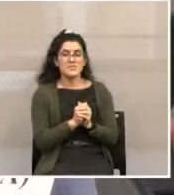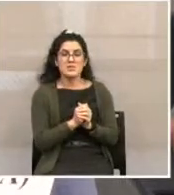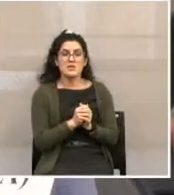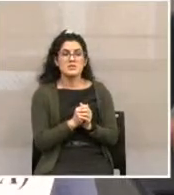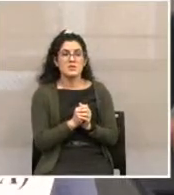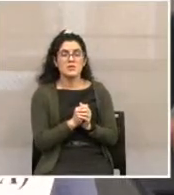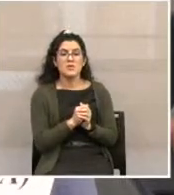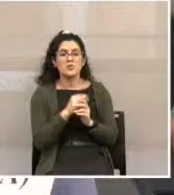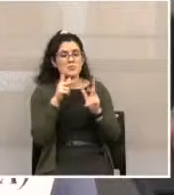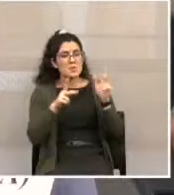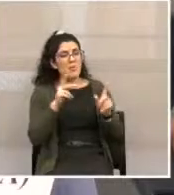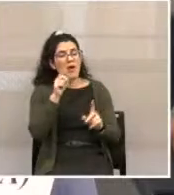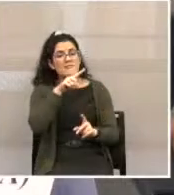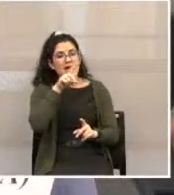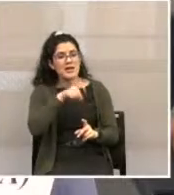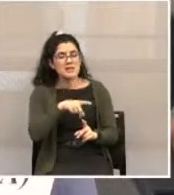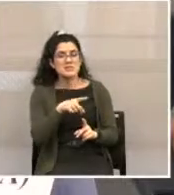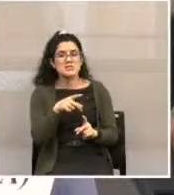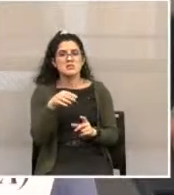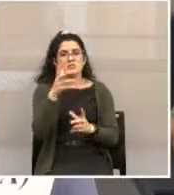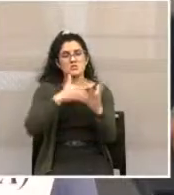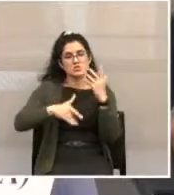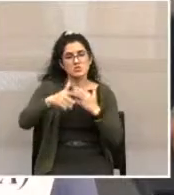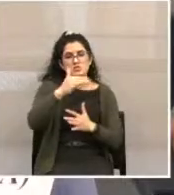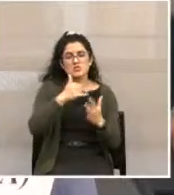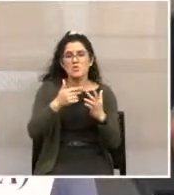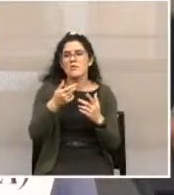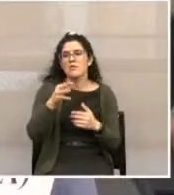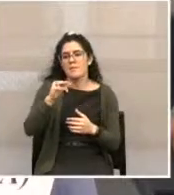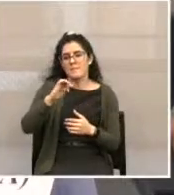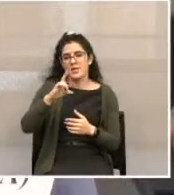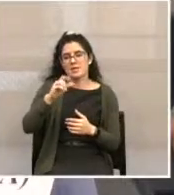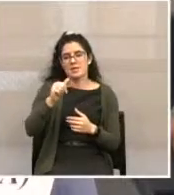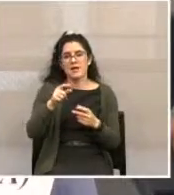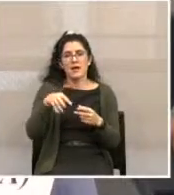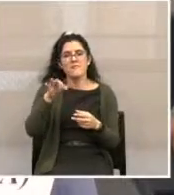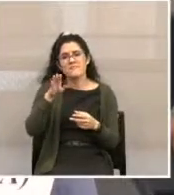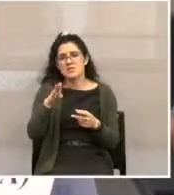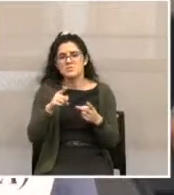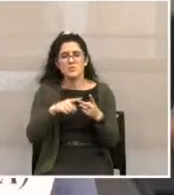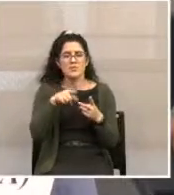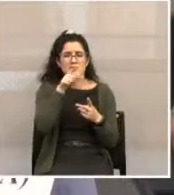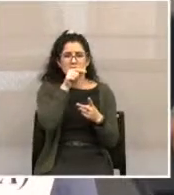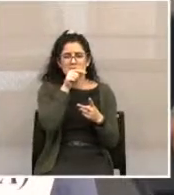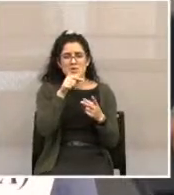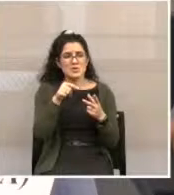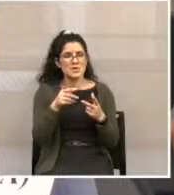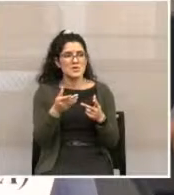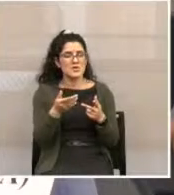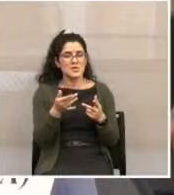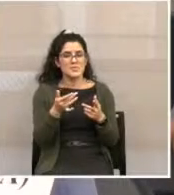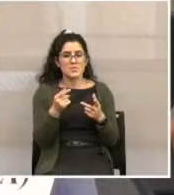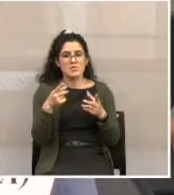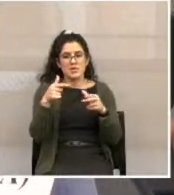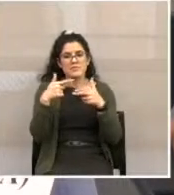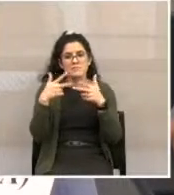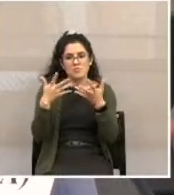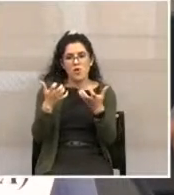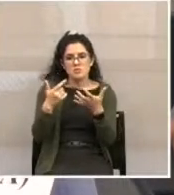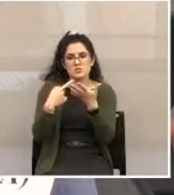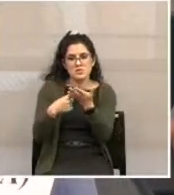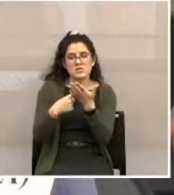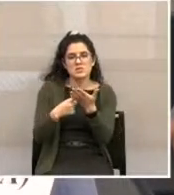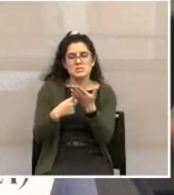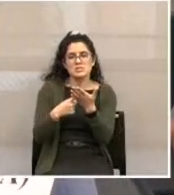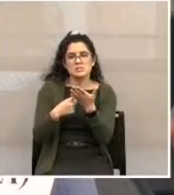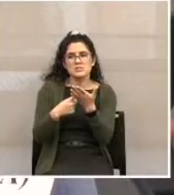asked, the social media platforms like the Twitters and the Facebooks, we've called for a meeting with them to hold them accountable